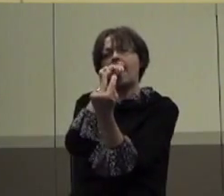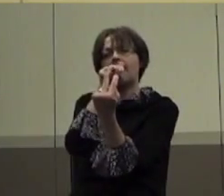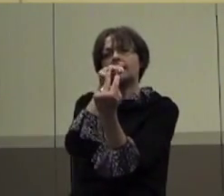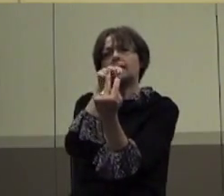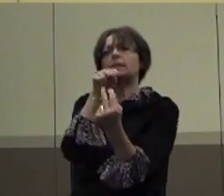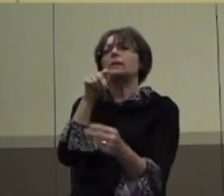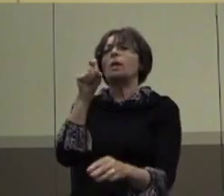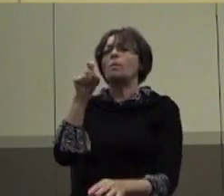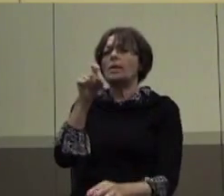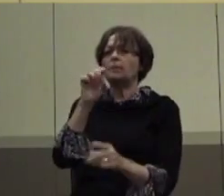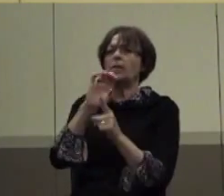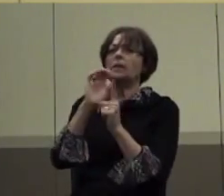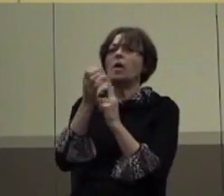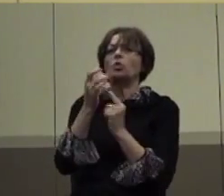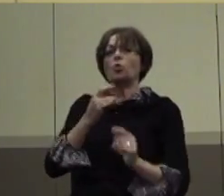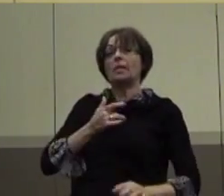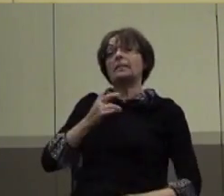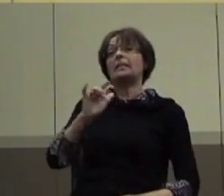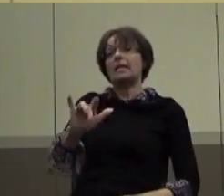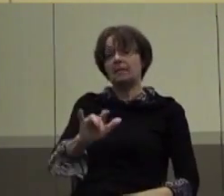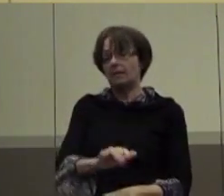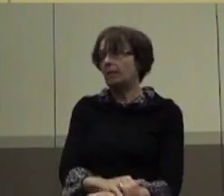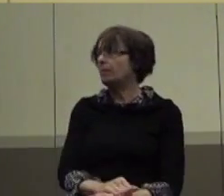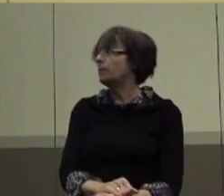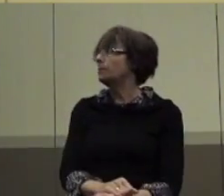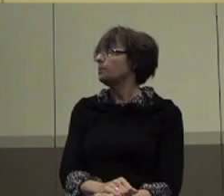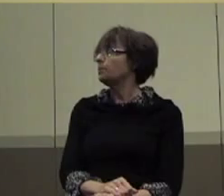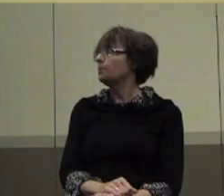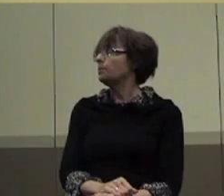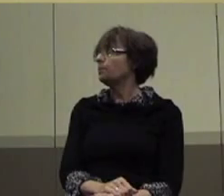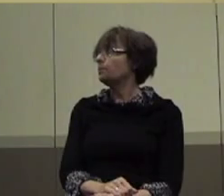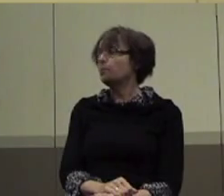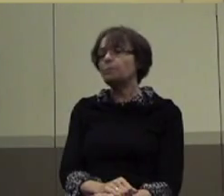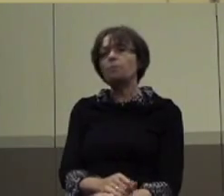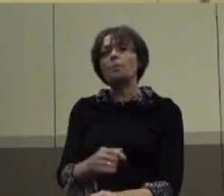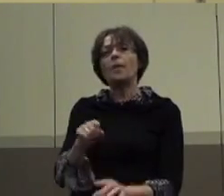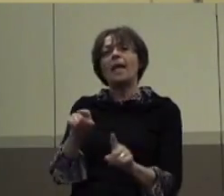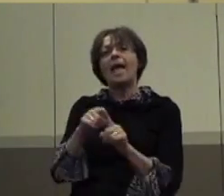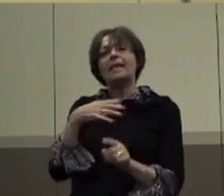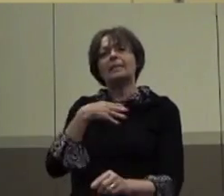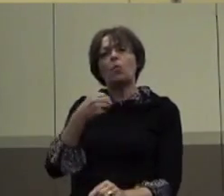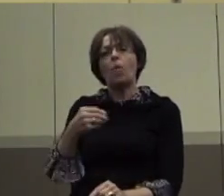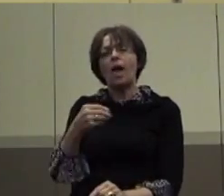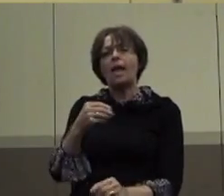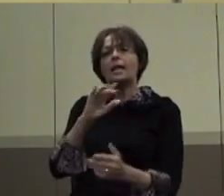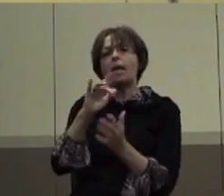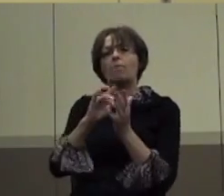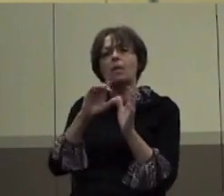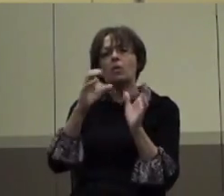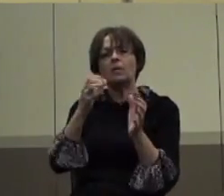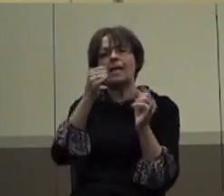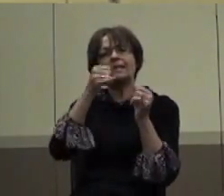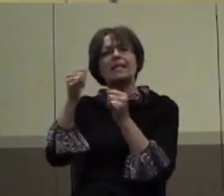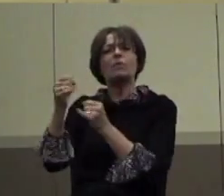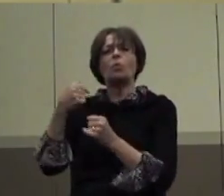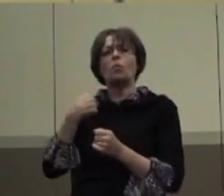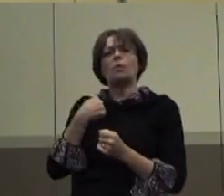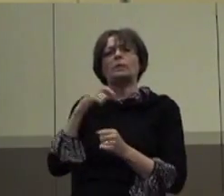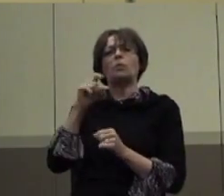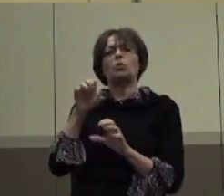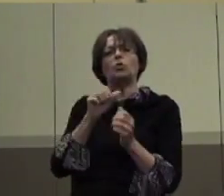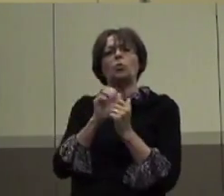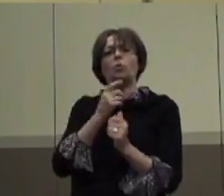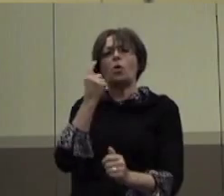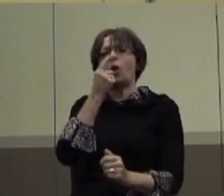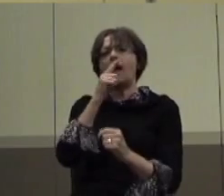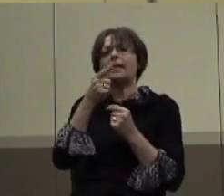be culturally sensitive, all right? As white middle-class individuals, what are we supposed to do with our eyes